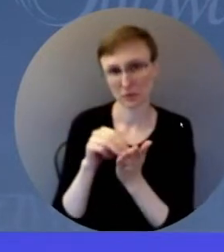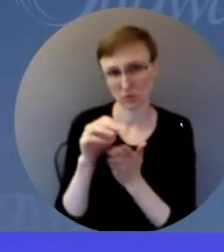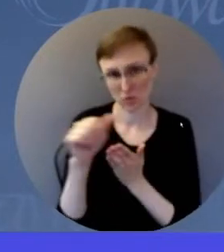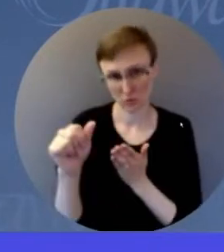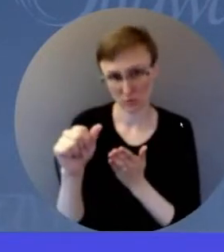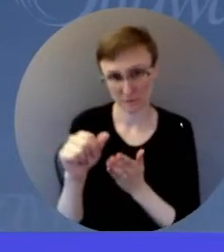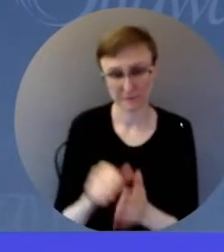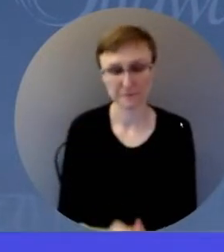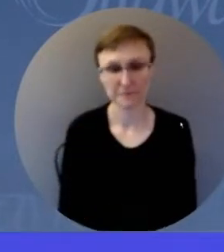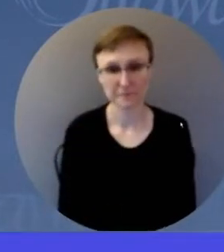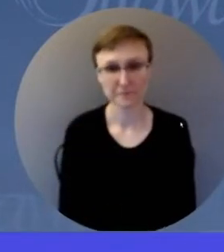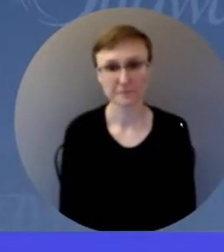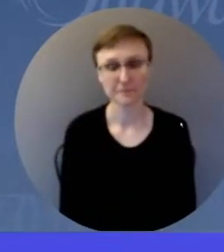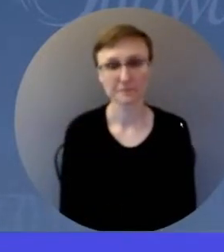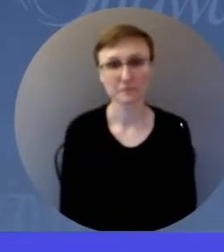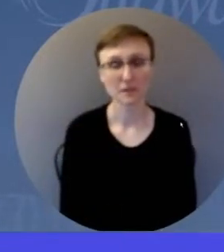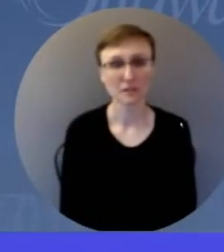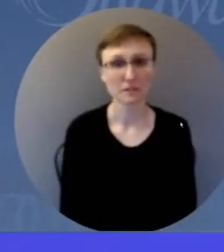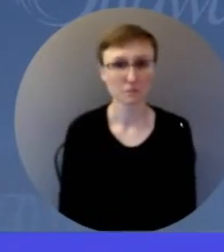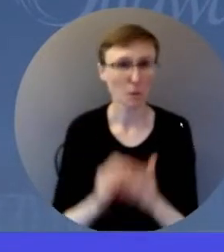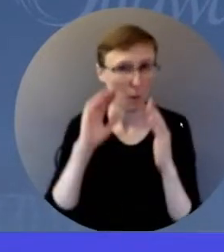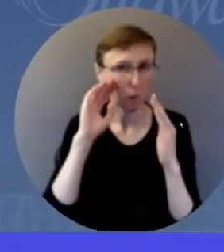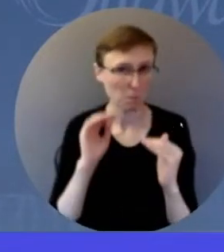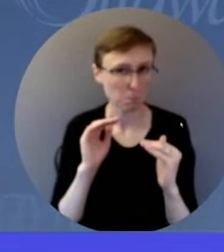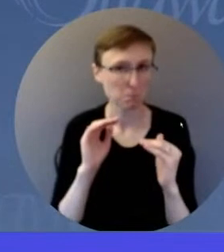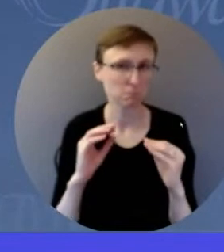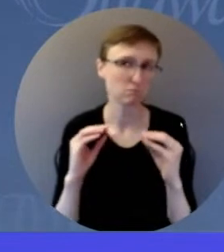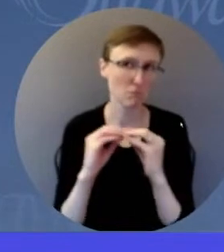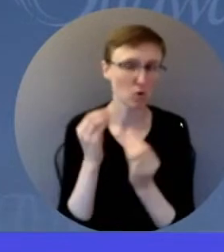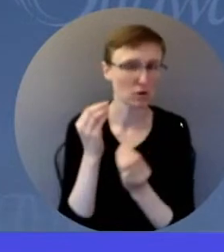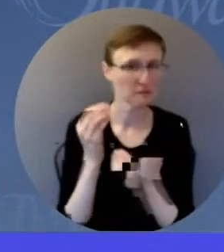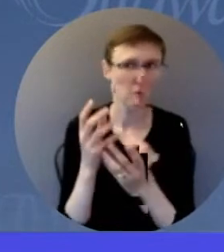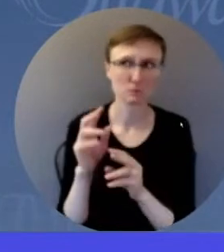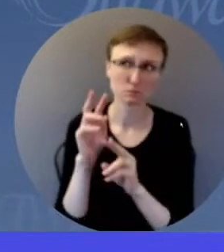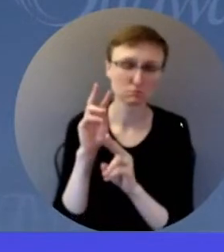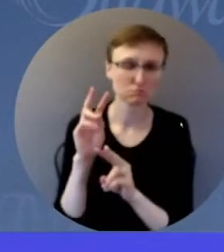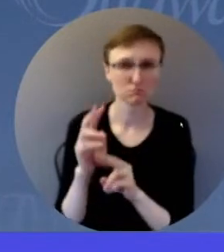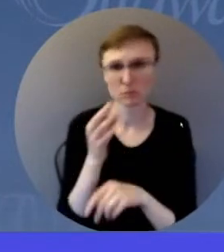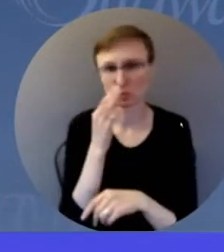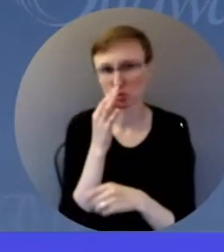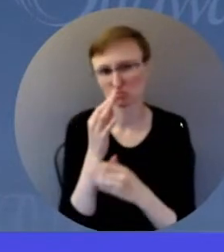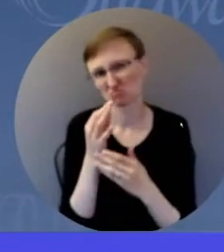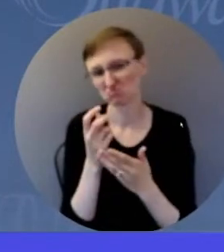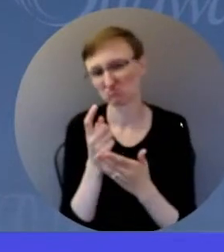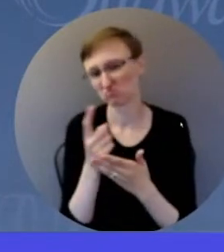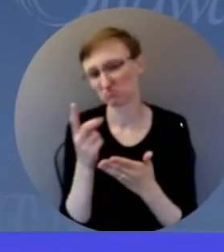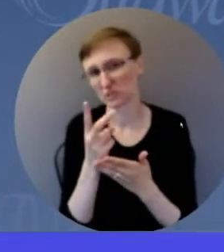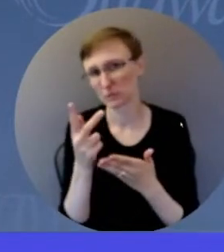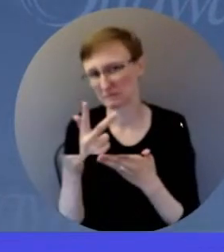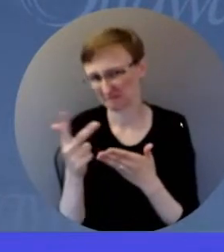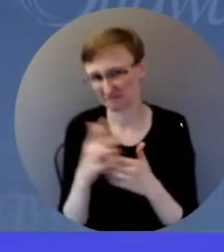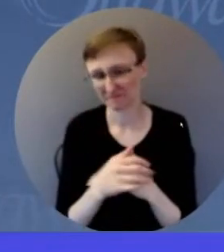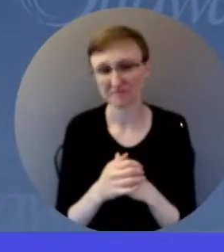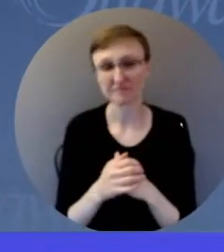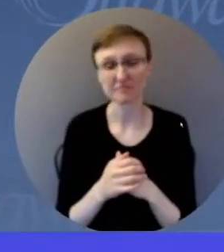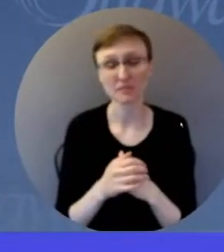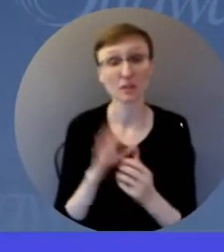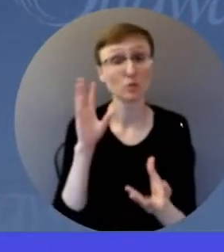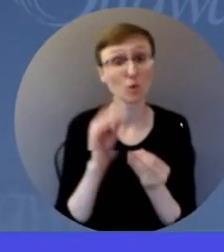We hope that we'll have some more information within the next few weeks. So in total, it's